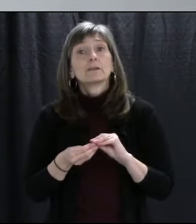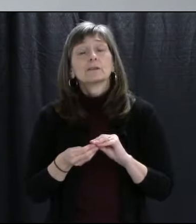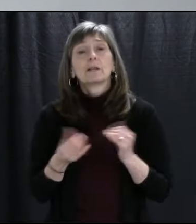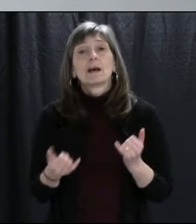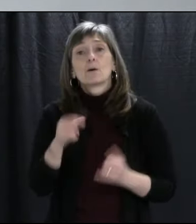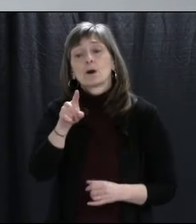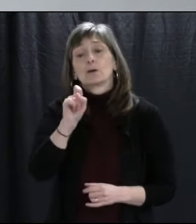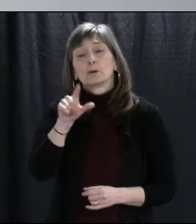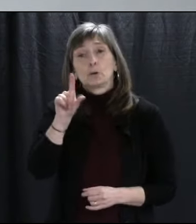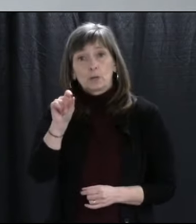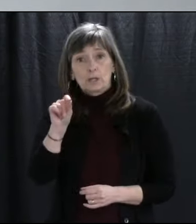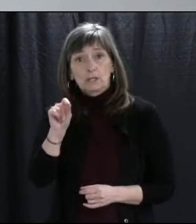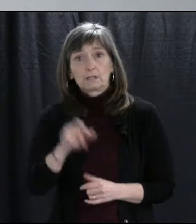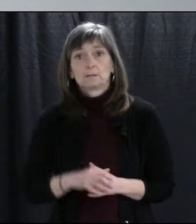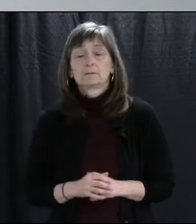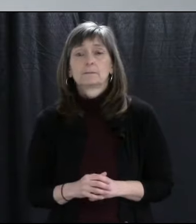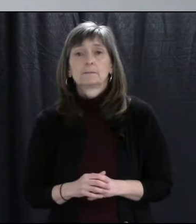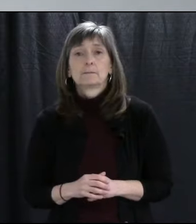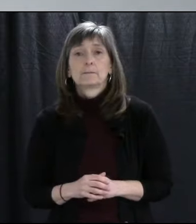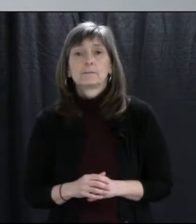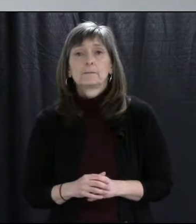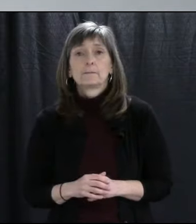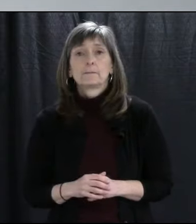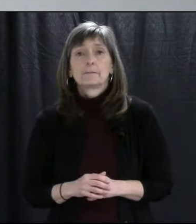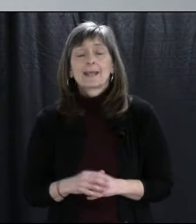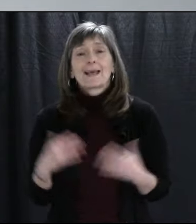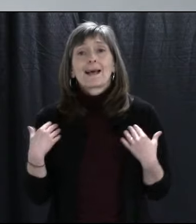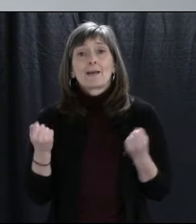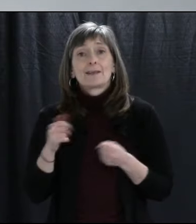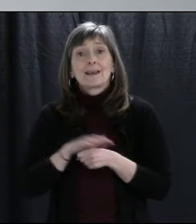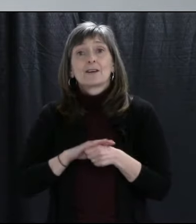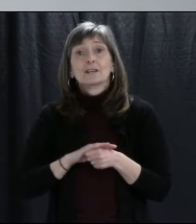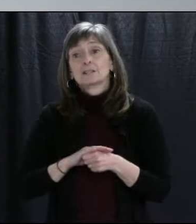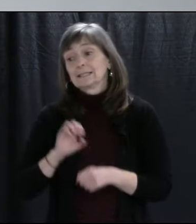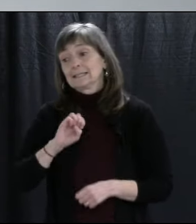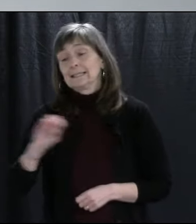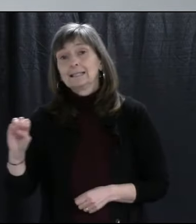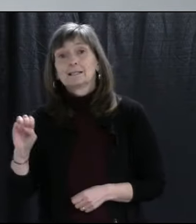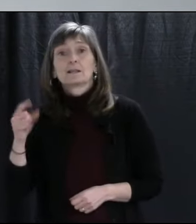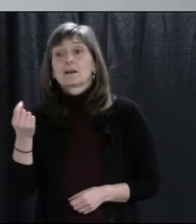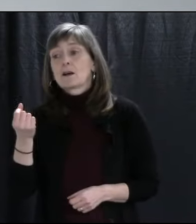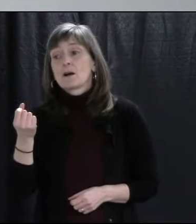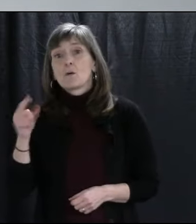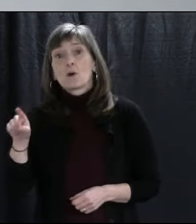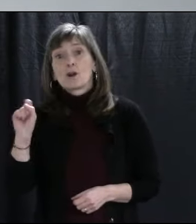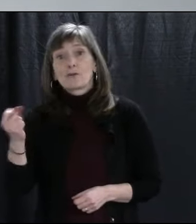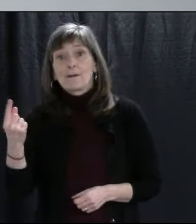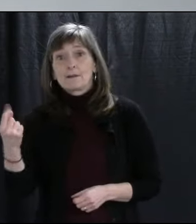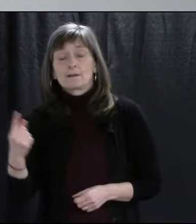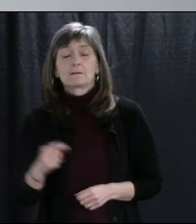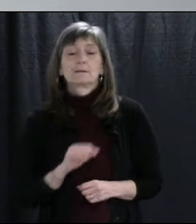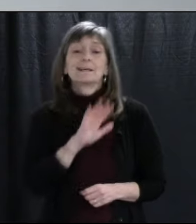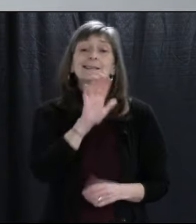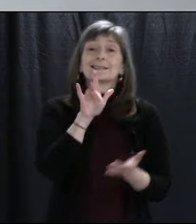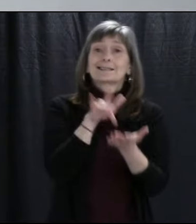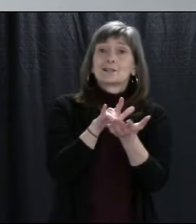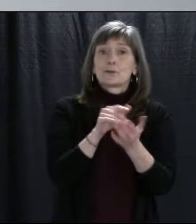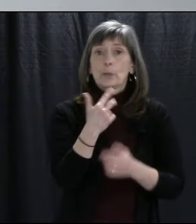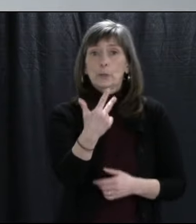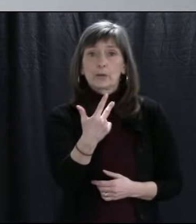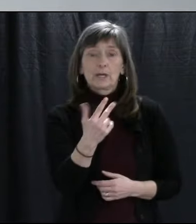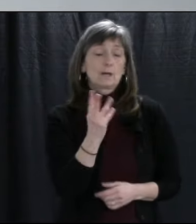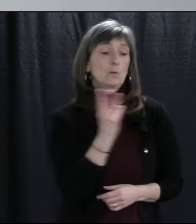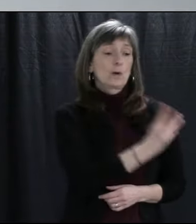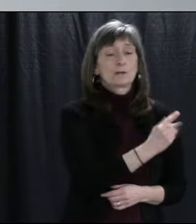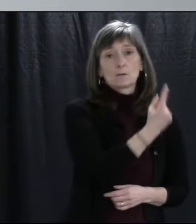province is 120. By health regions, we have 111 cases in Eastern Health, 3 in Central Health, 1